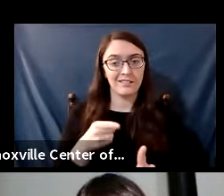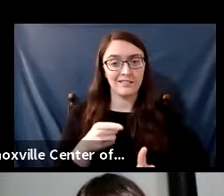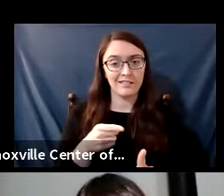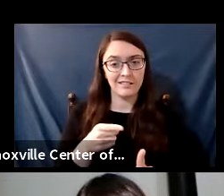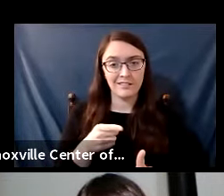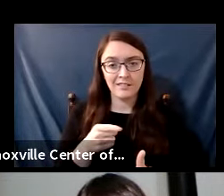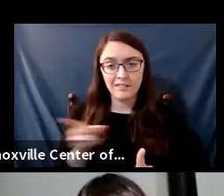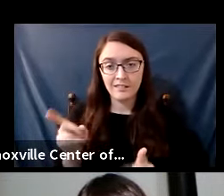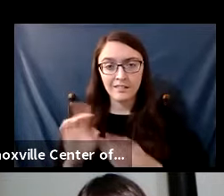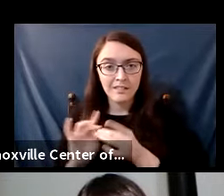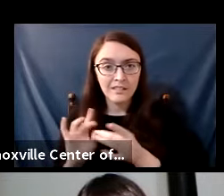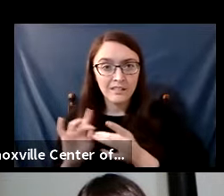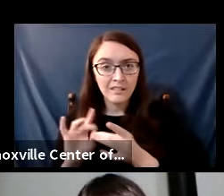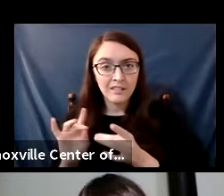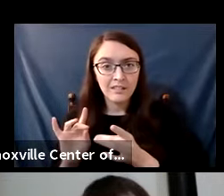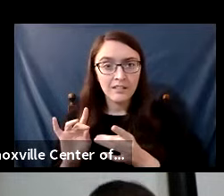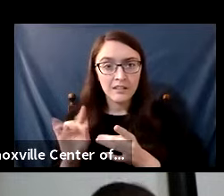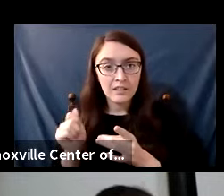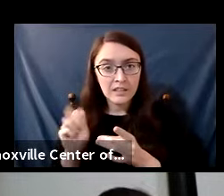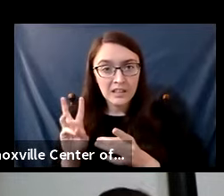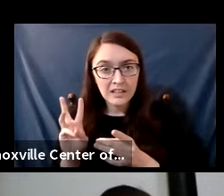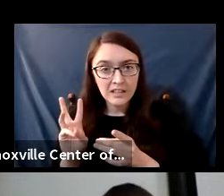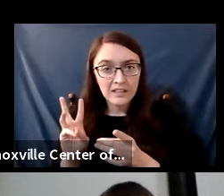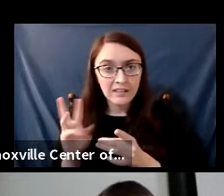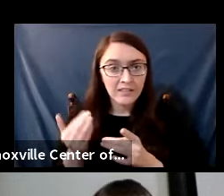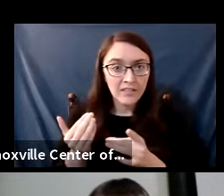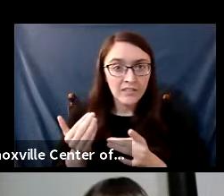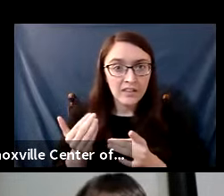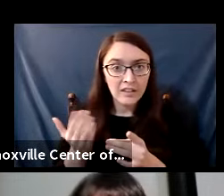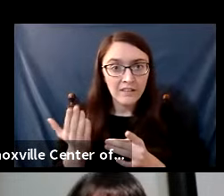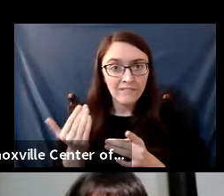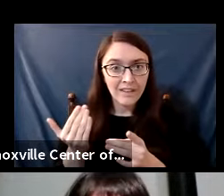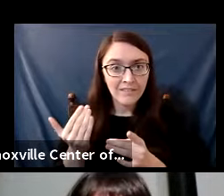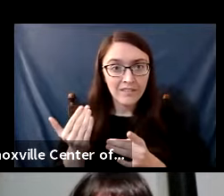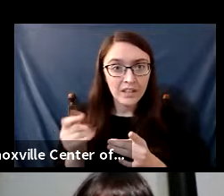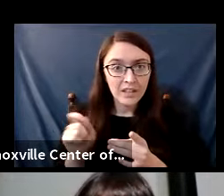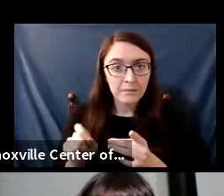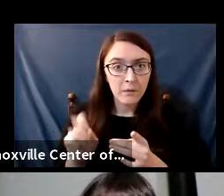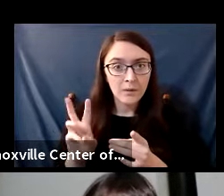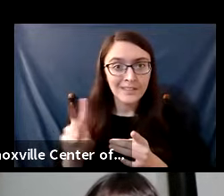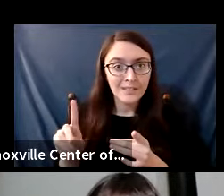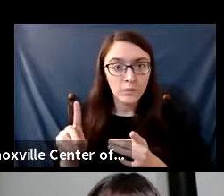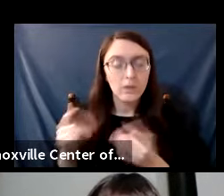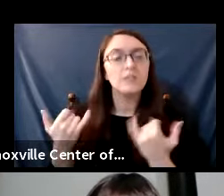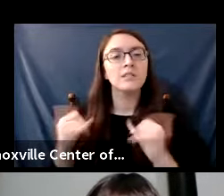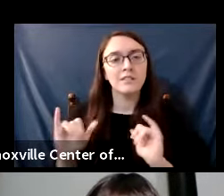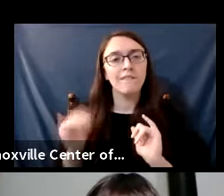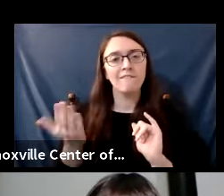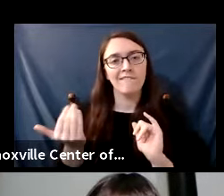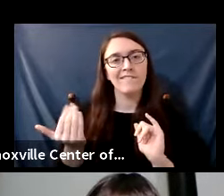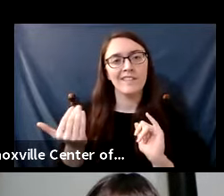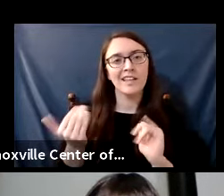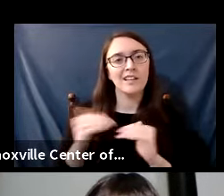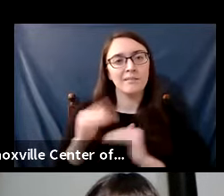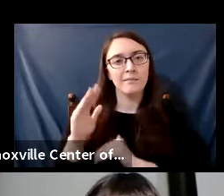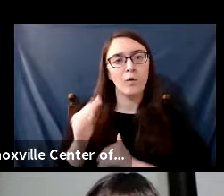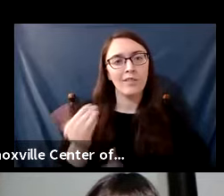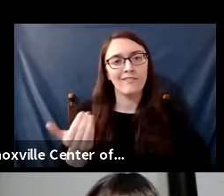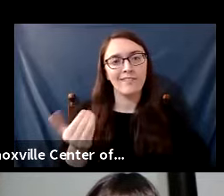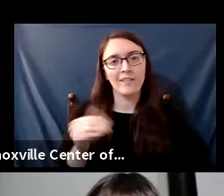Okay. 16 or 15? 15.61. So yeah, we're still at 15, a little more than